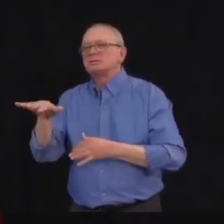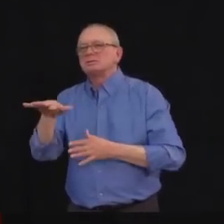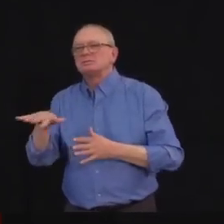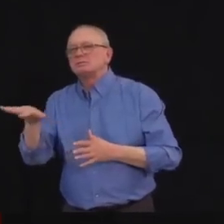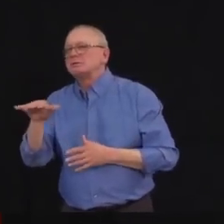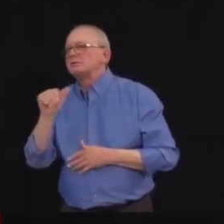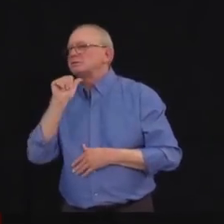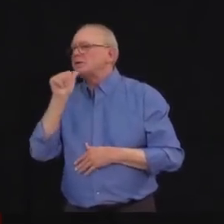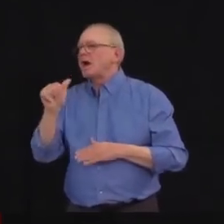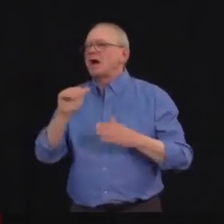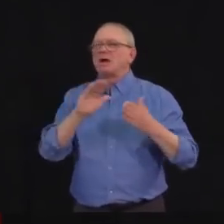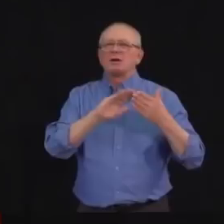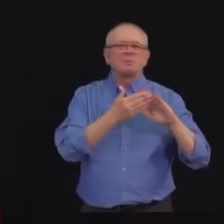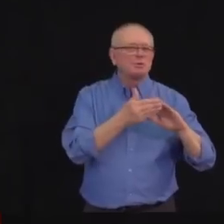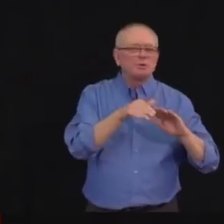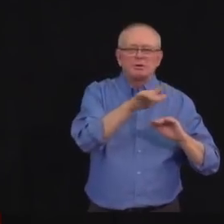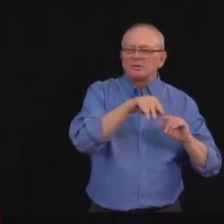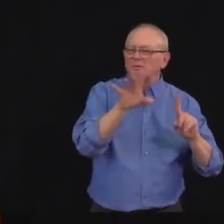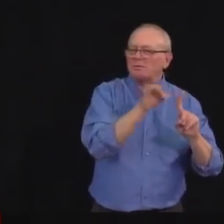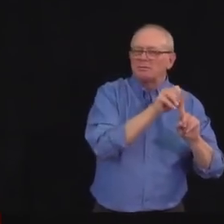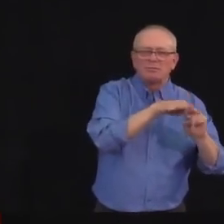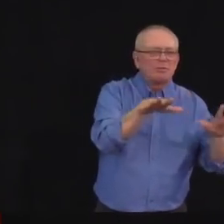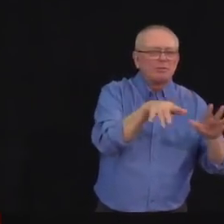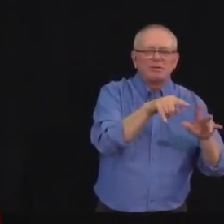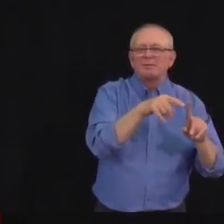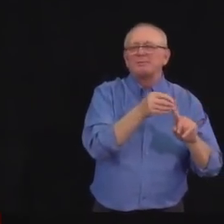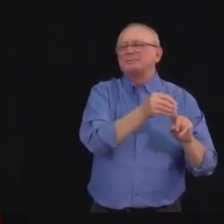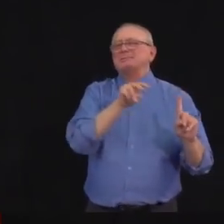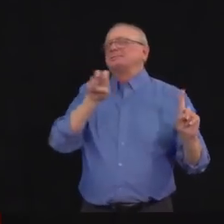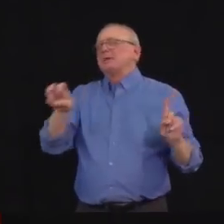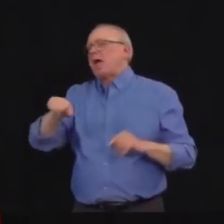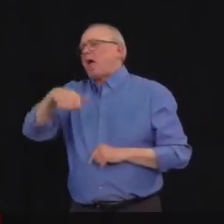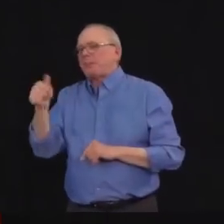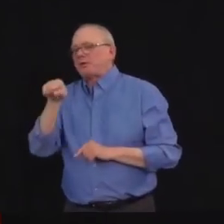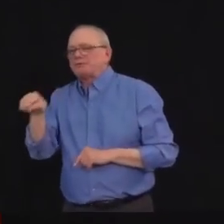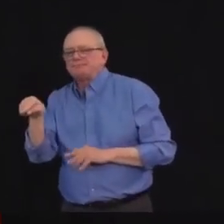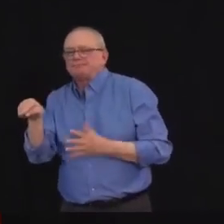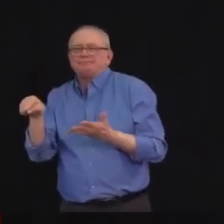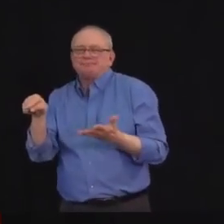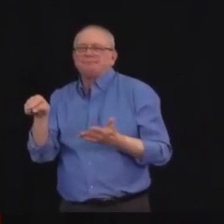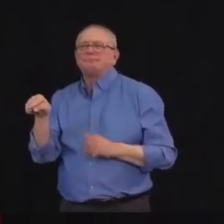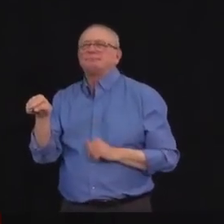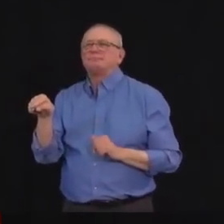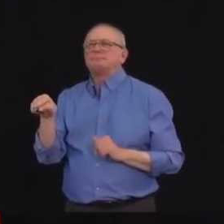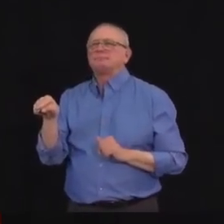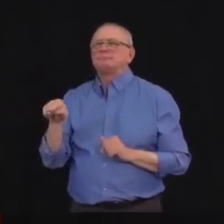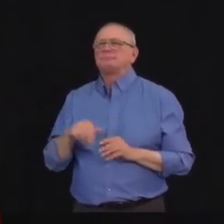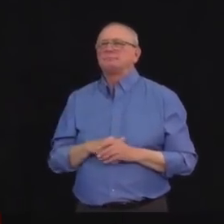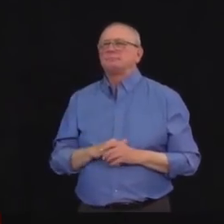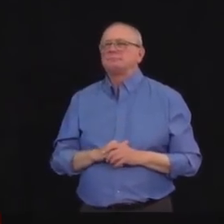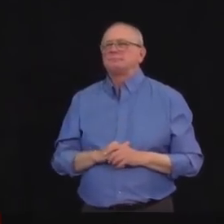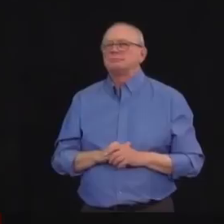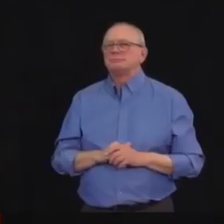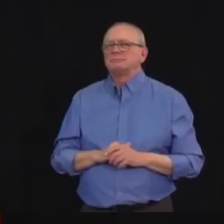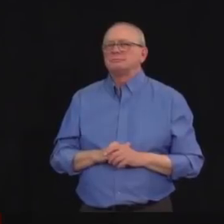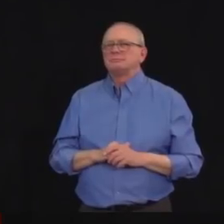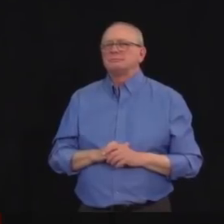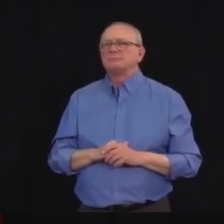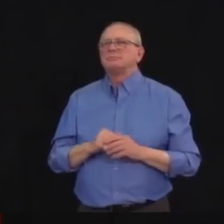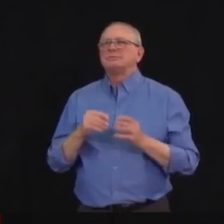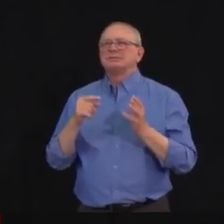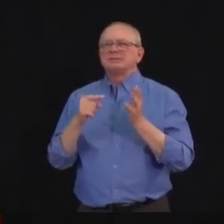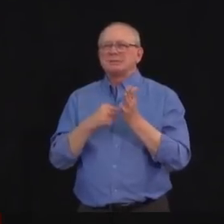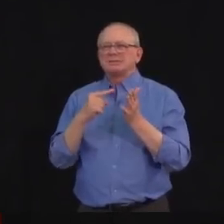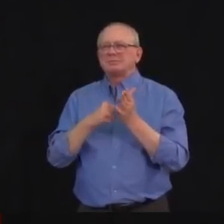that they were connected to a known case or to a site where there were other cases connected. So that's